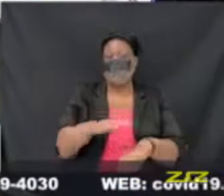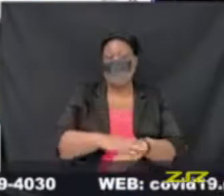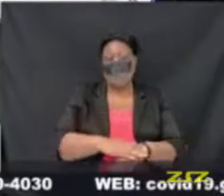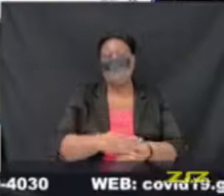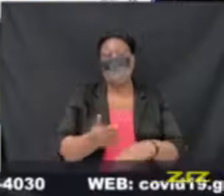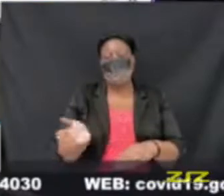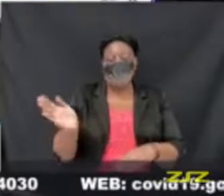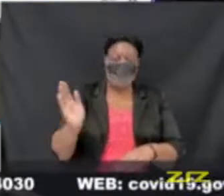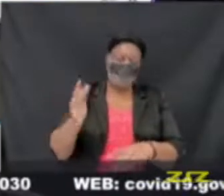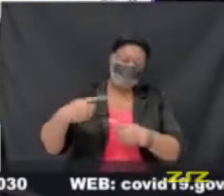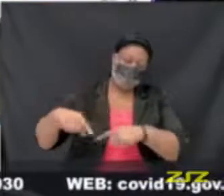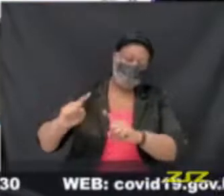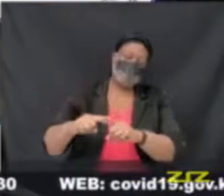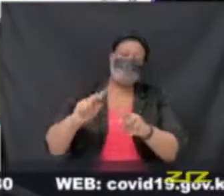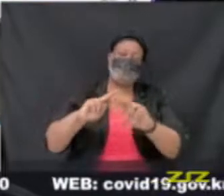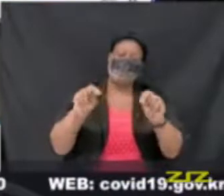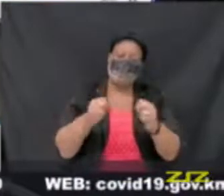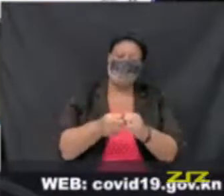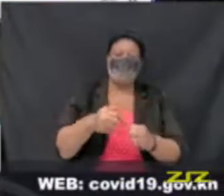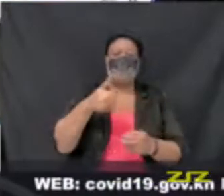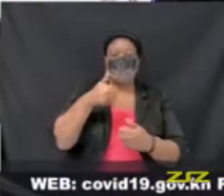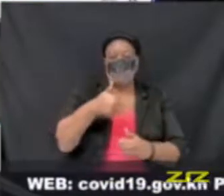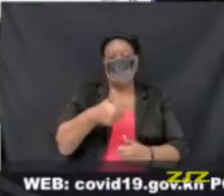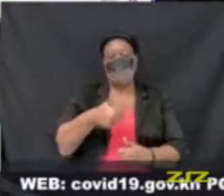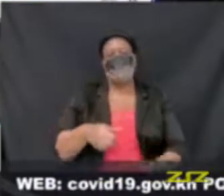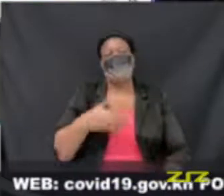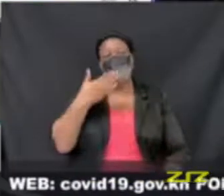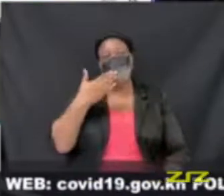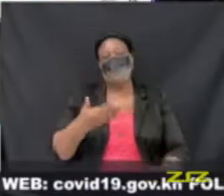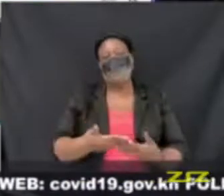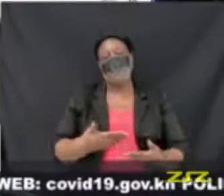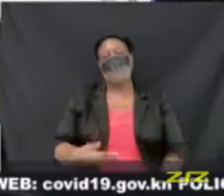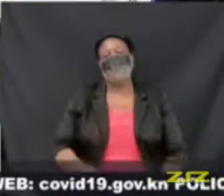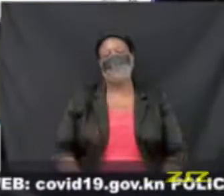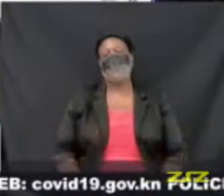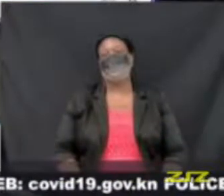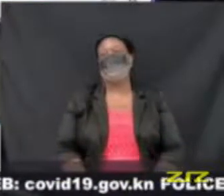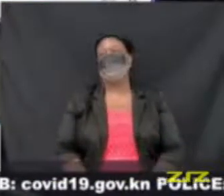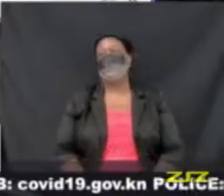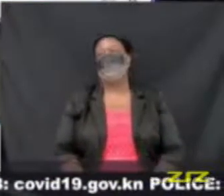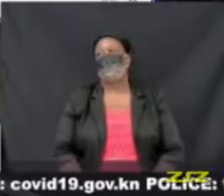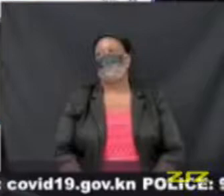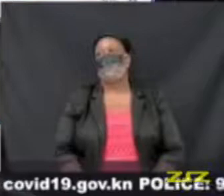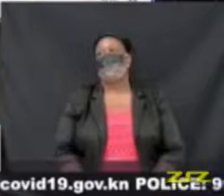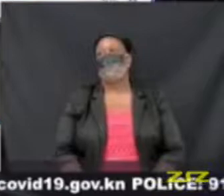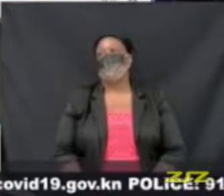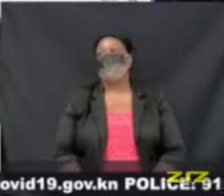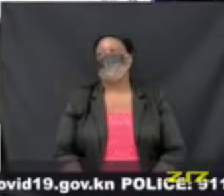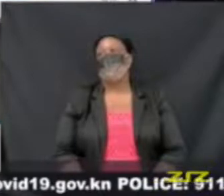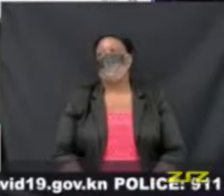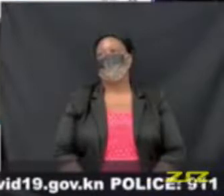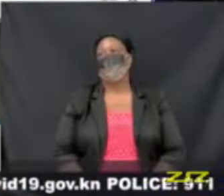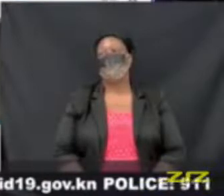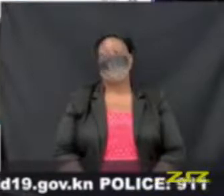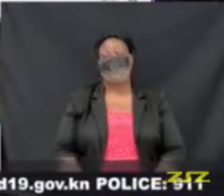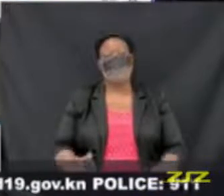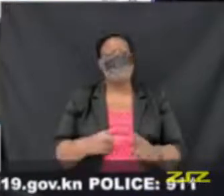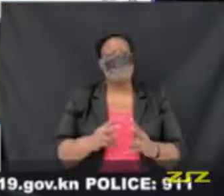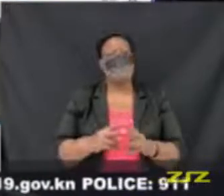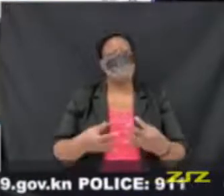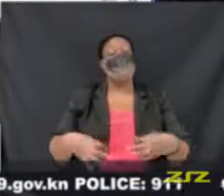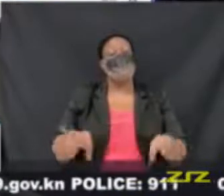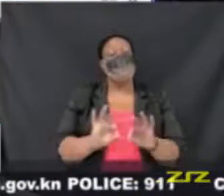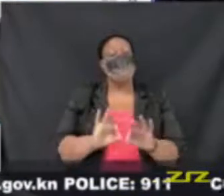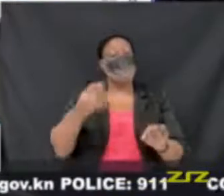thereabout, also docking at the Charleston, in the Charleston area. This is significant for us as